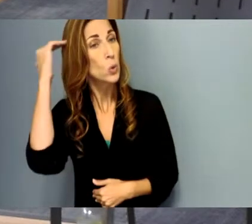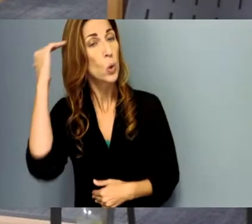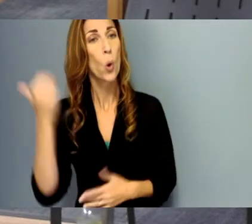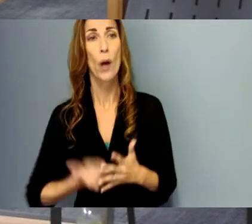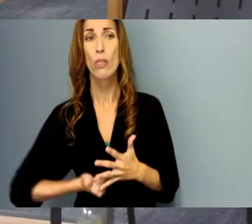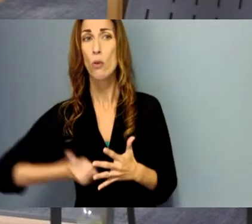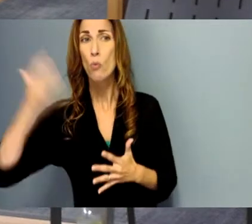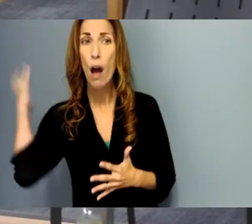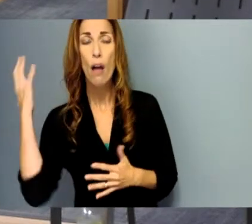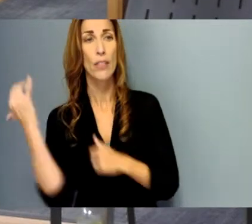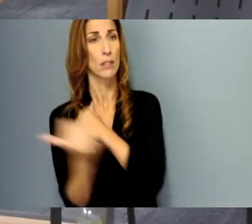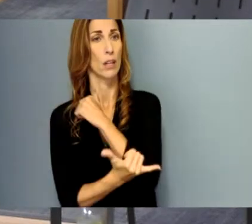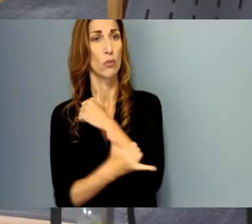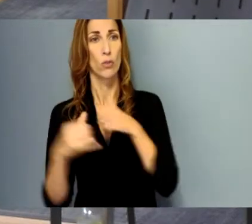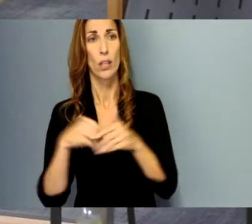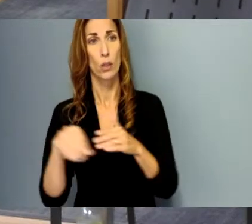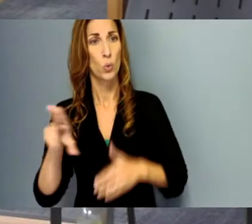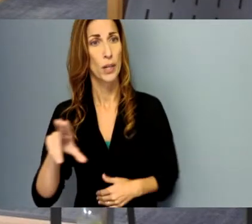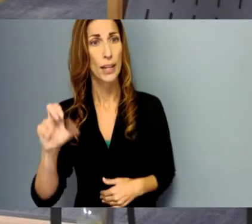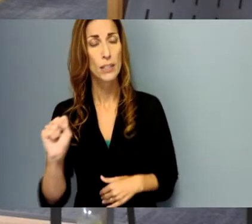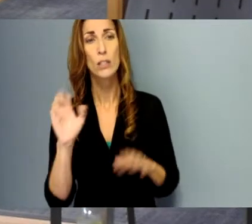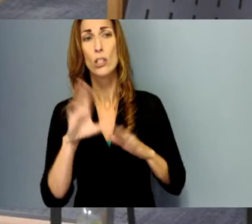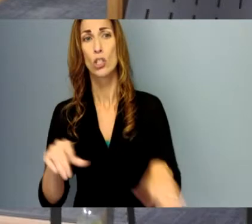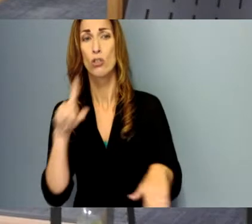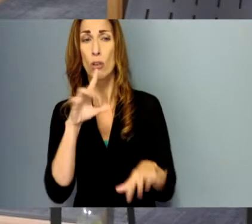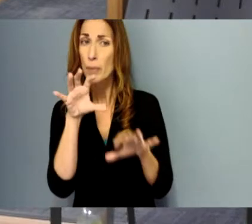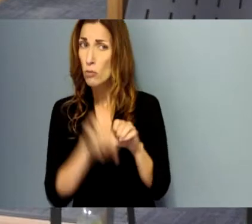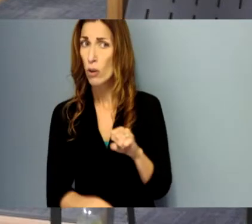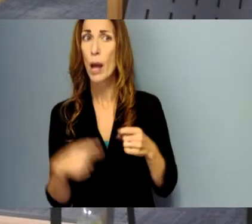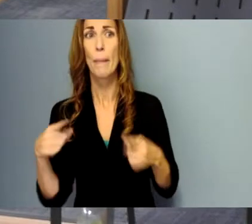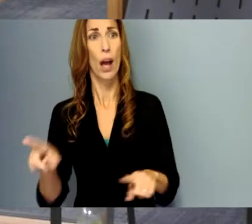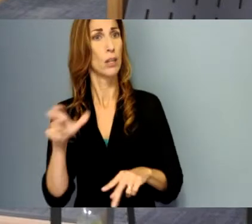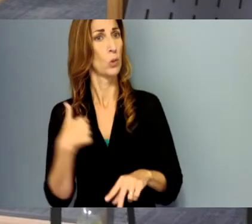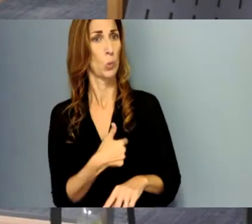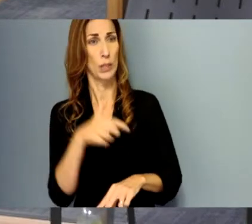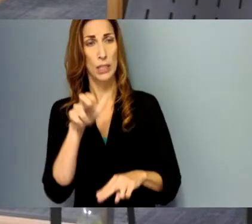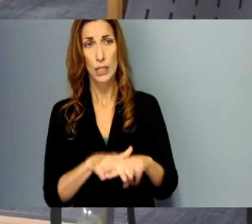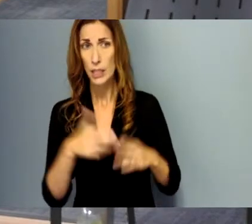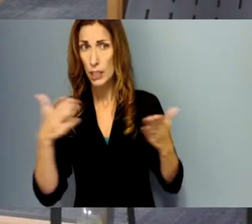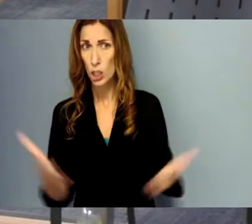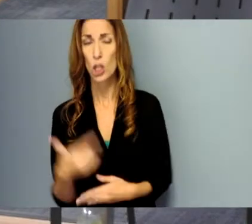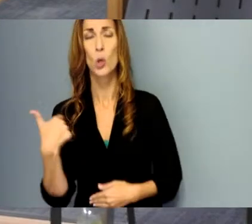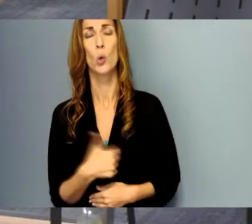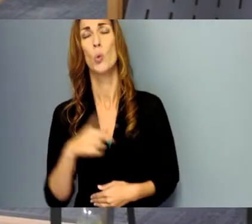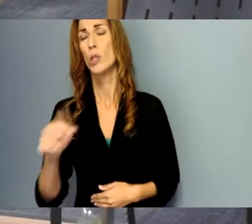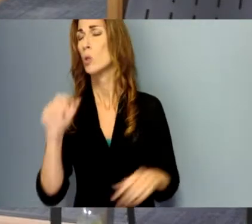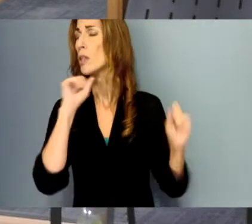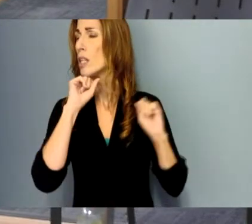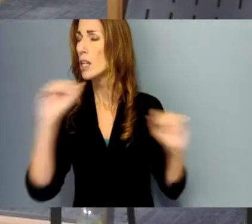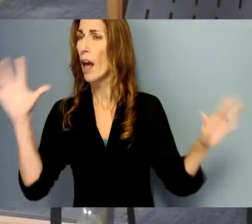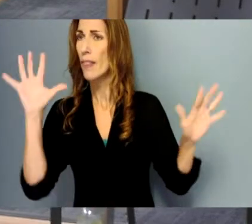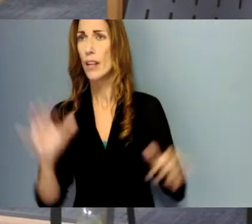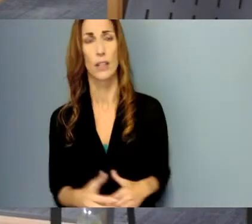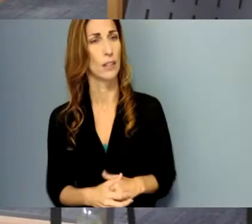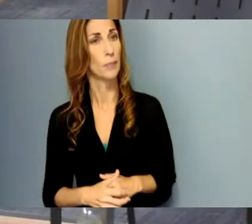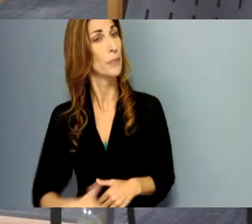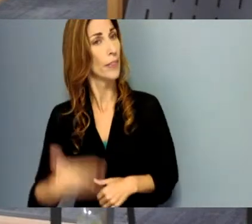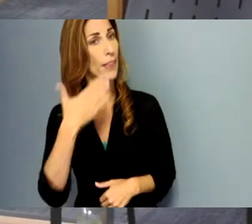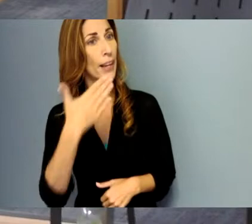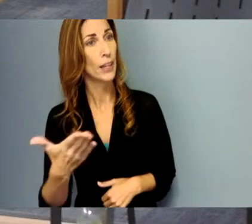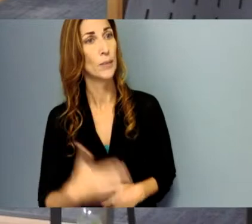wealthiest country in the United States, children are being raped as we sit here, and we do nothing. Thank